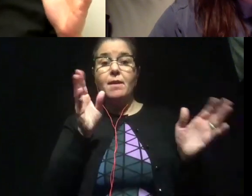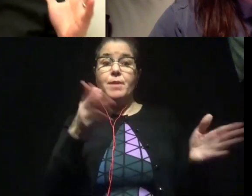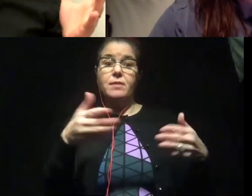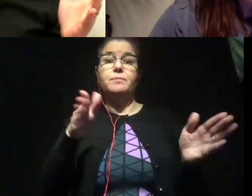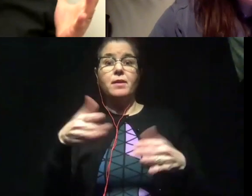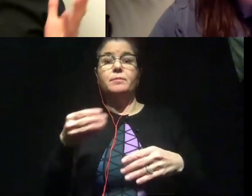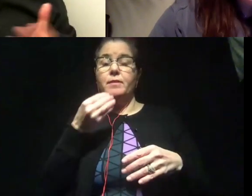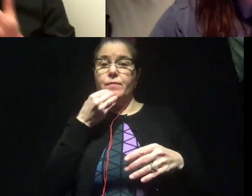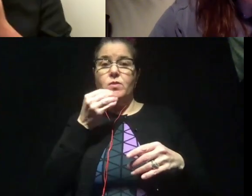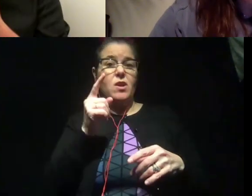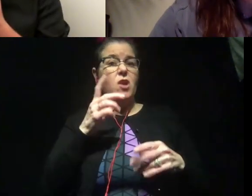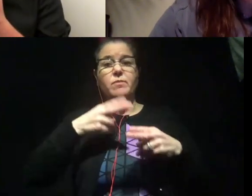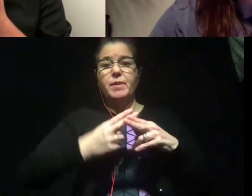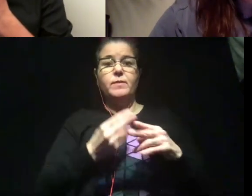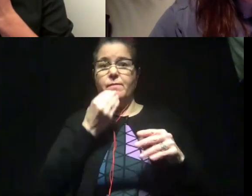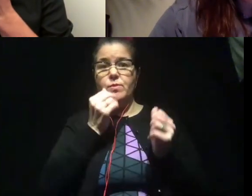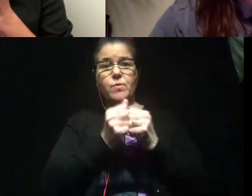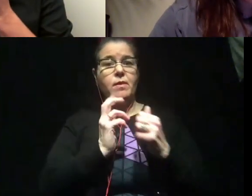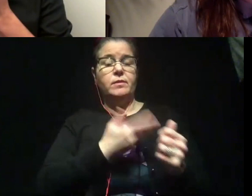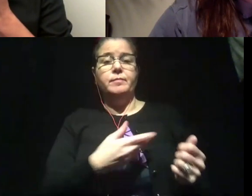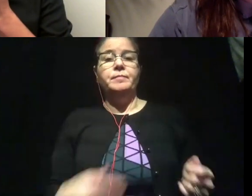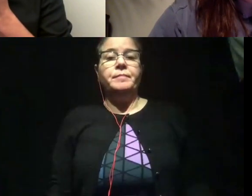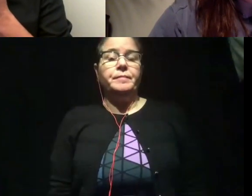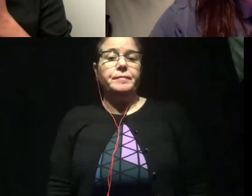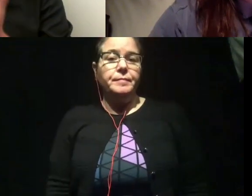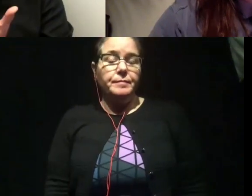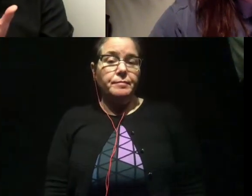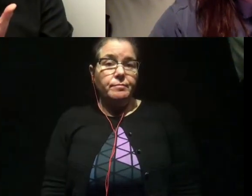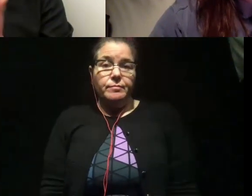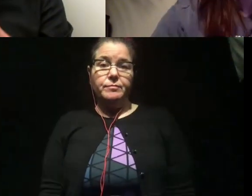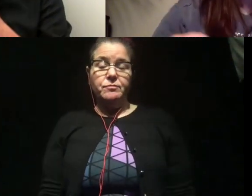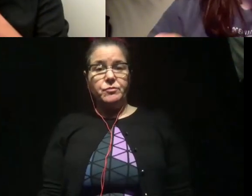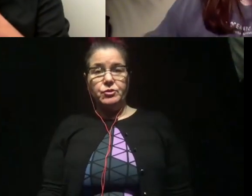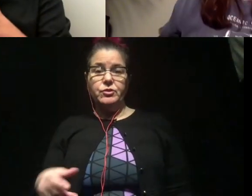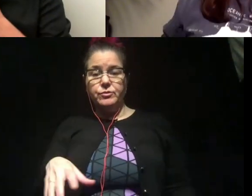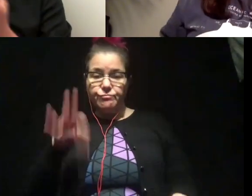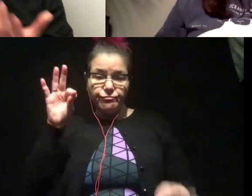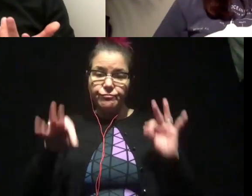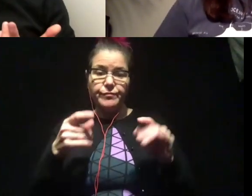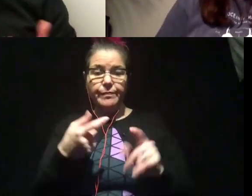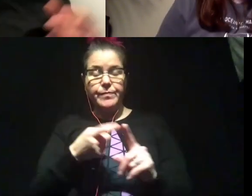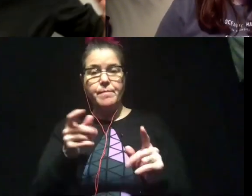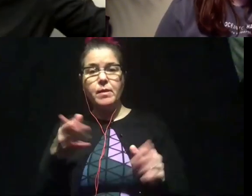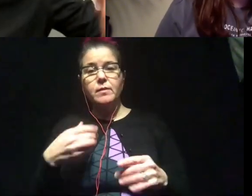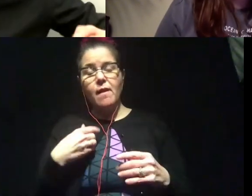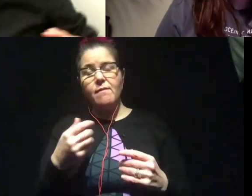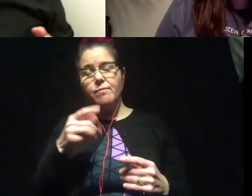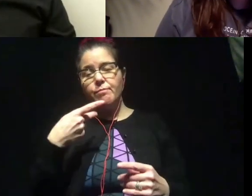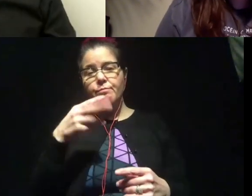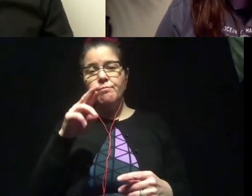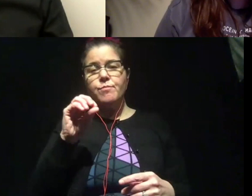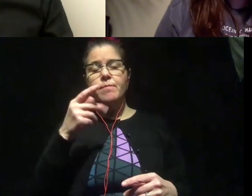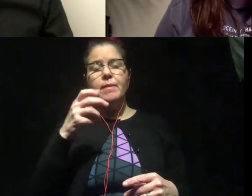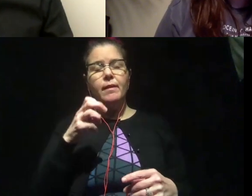of food. We'll have hundreds of pounds of food with us. And so we just pull from our food boxes. We have stoves, these propane stoves we'll